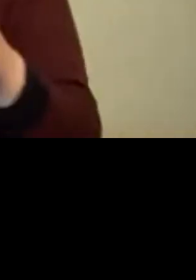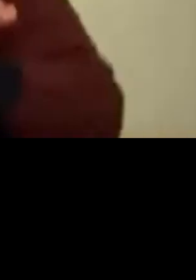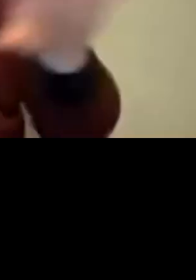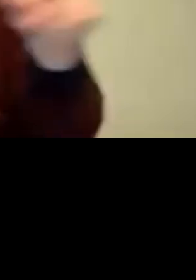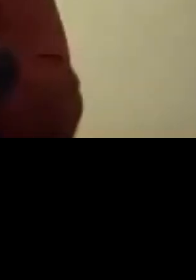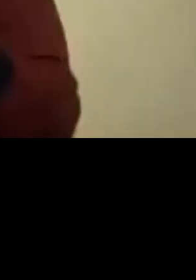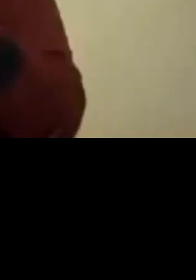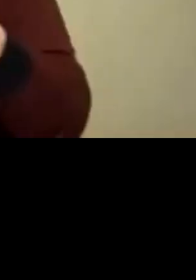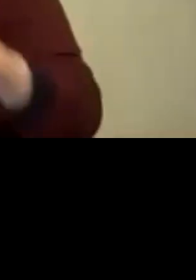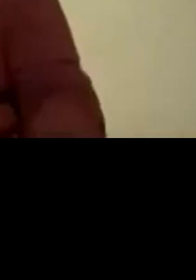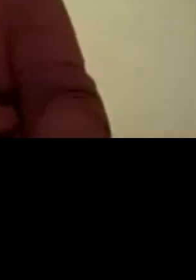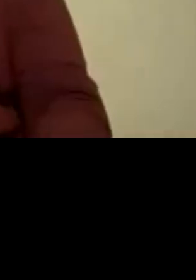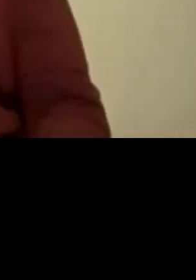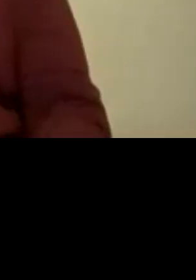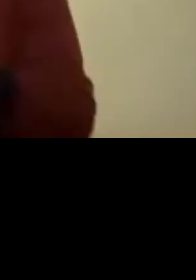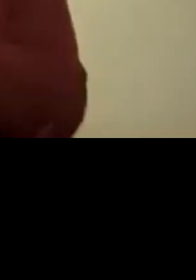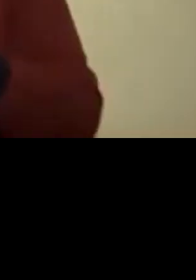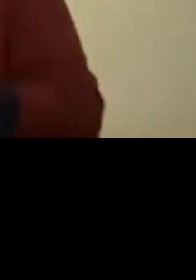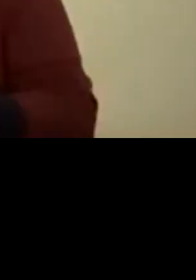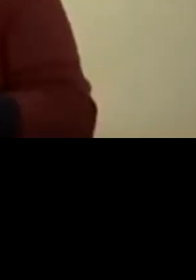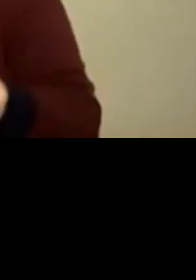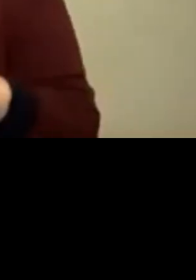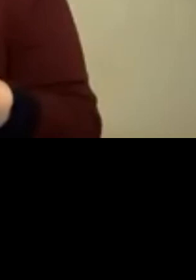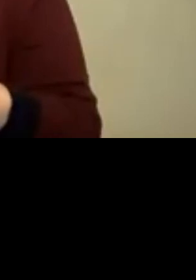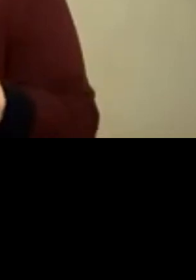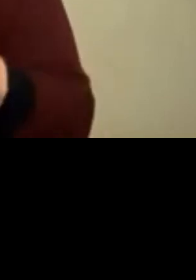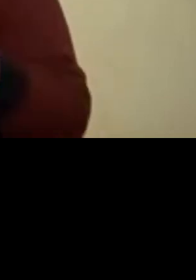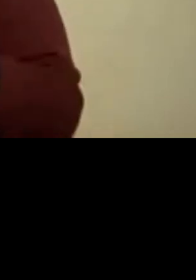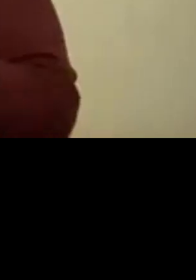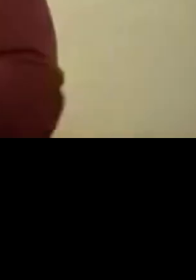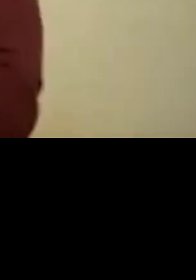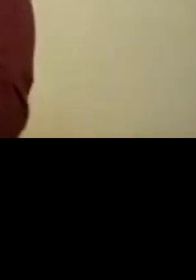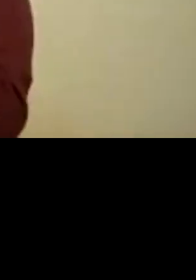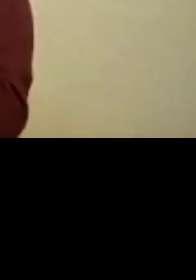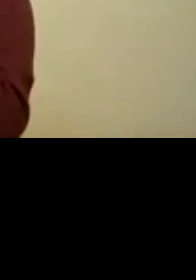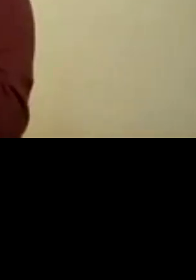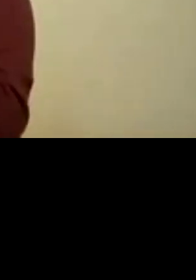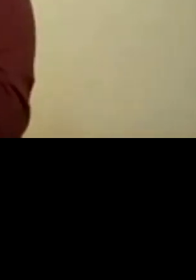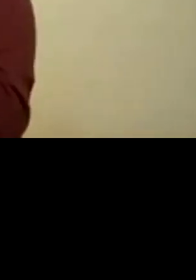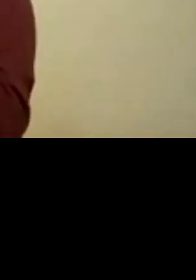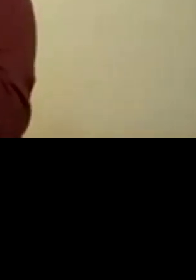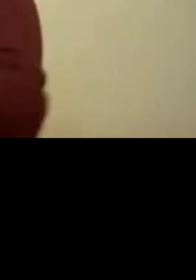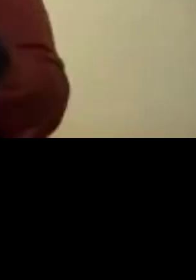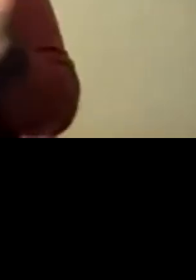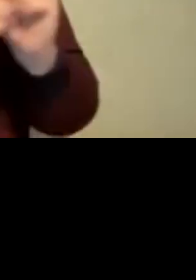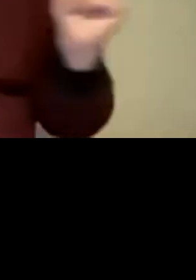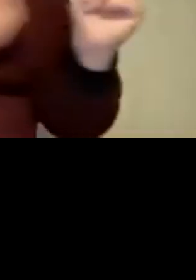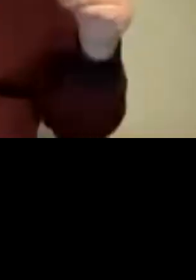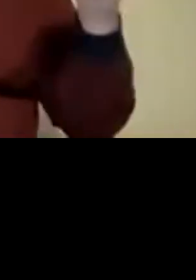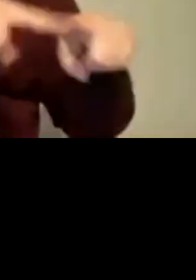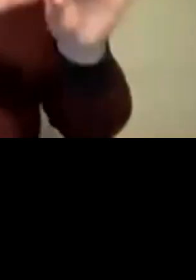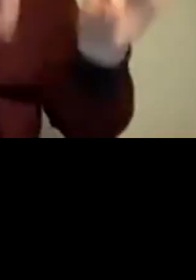lonely. After we had that conversation, I also changed the consent to kind of avoid using the word